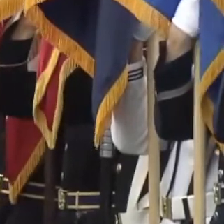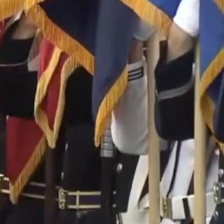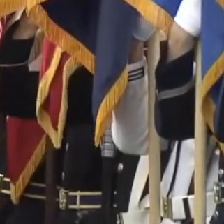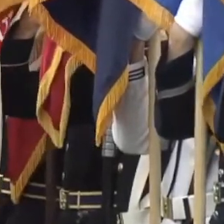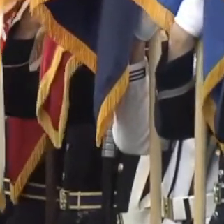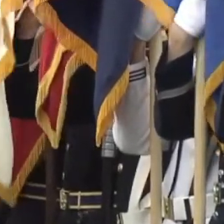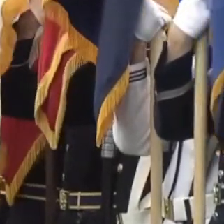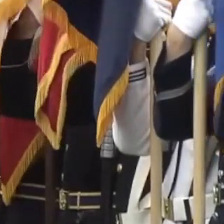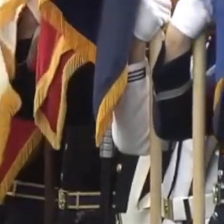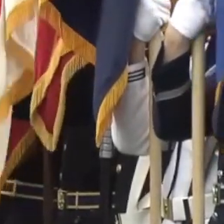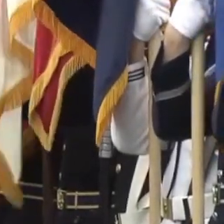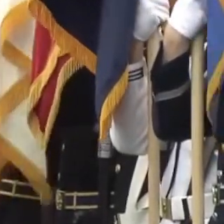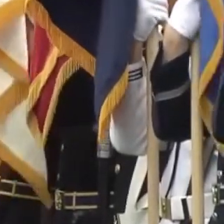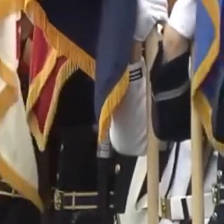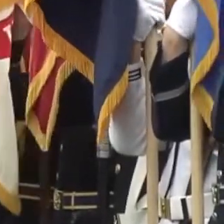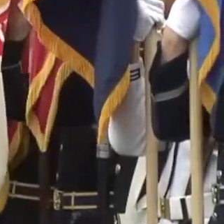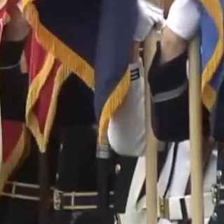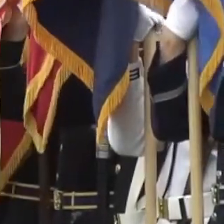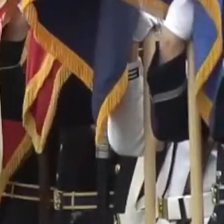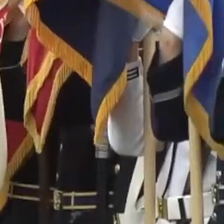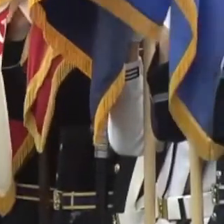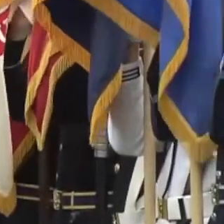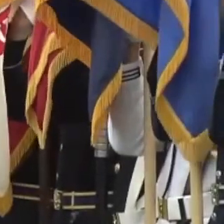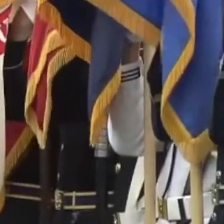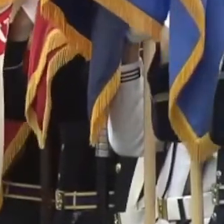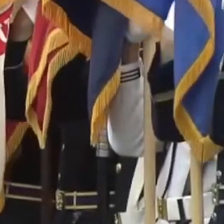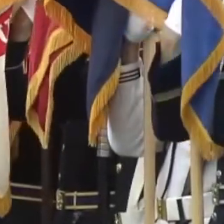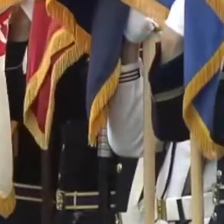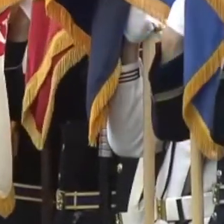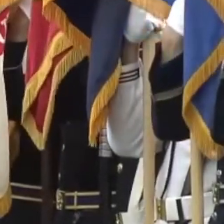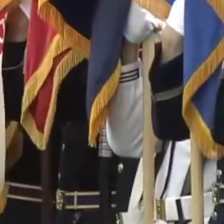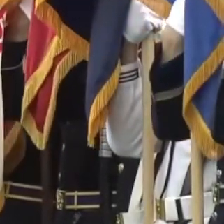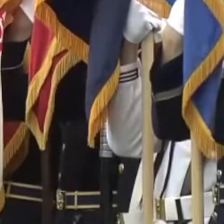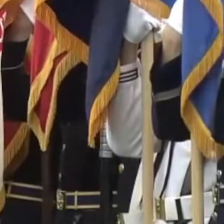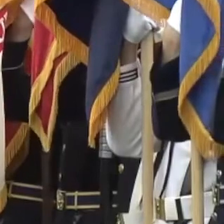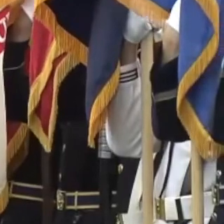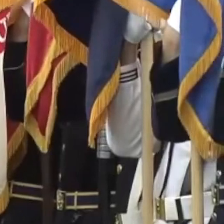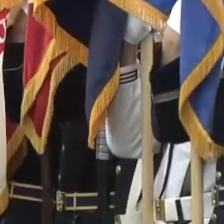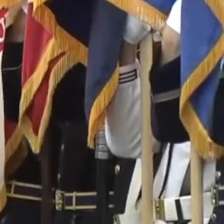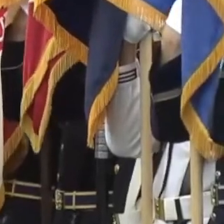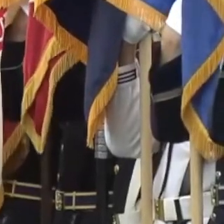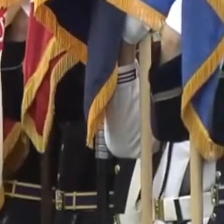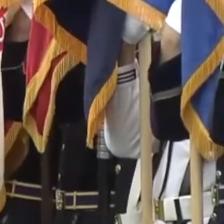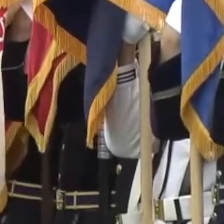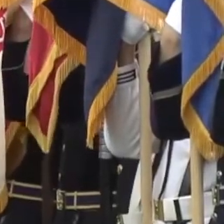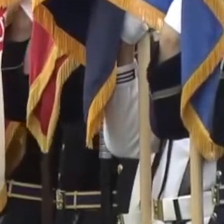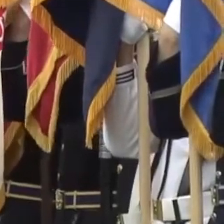our country, and we wish him happiness and prosperity in his well-earned retirement.